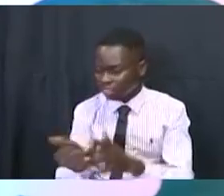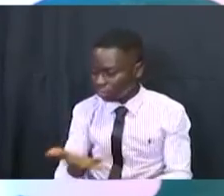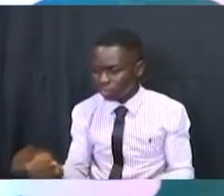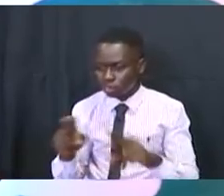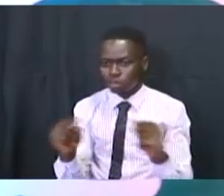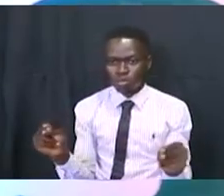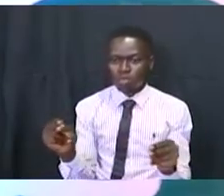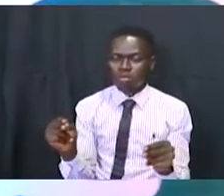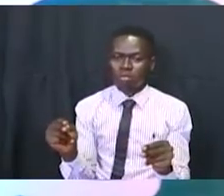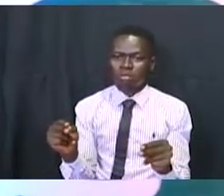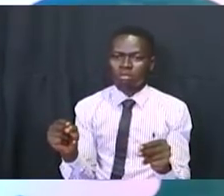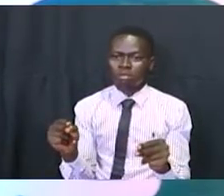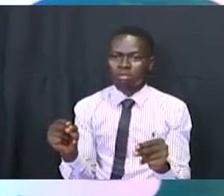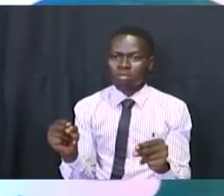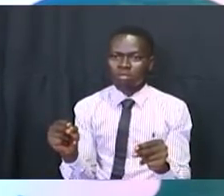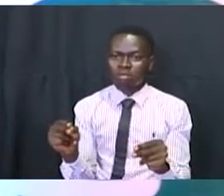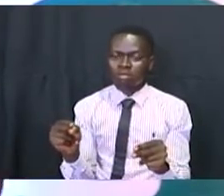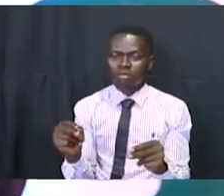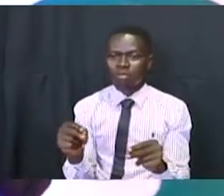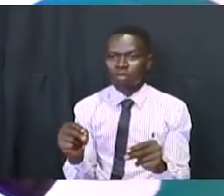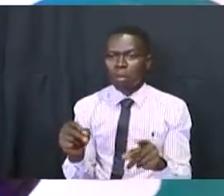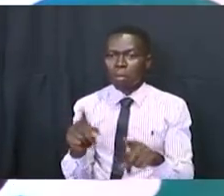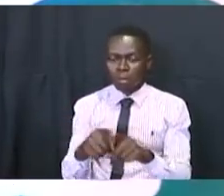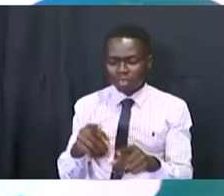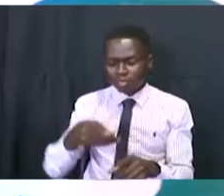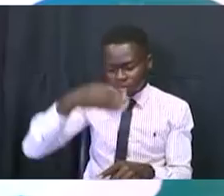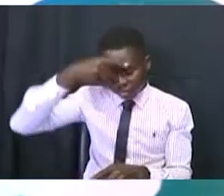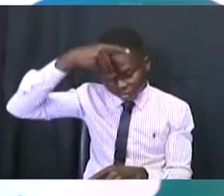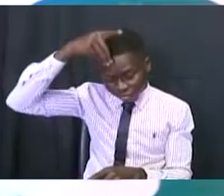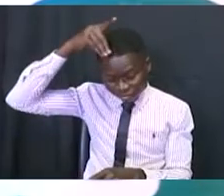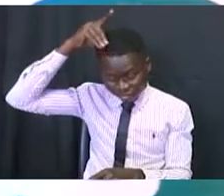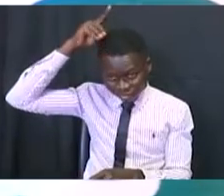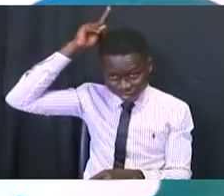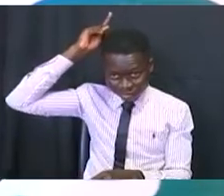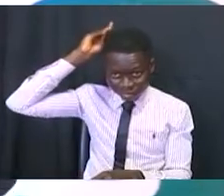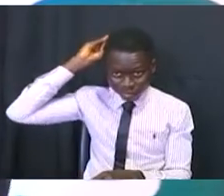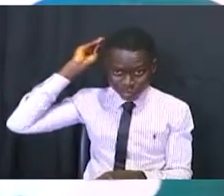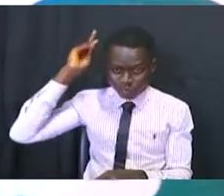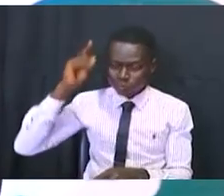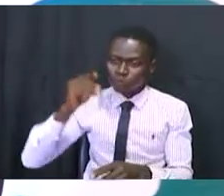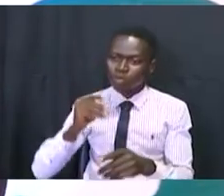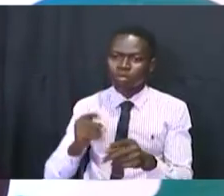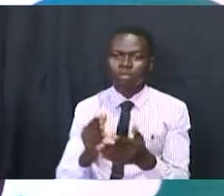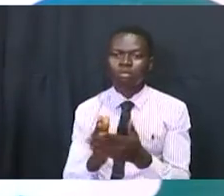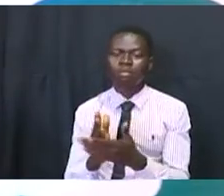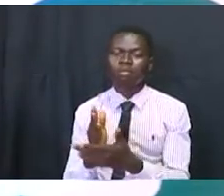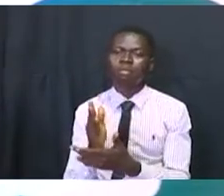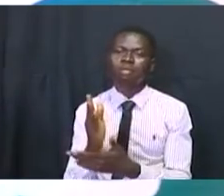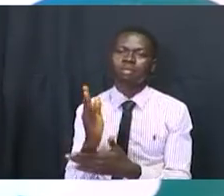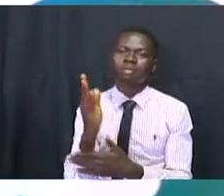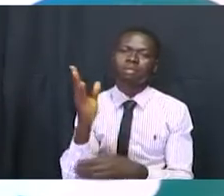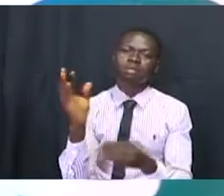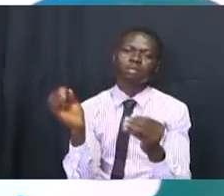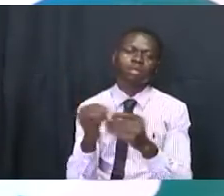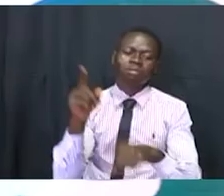have to break the plate before you get to the flesh. But here was the man wearing his righteousness.